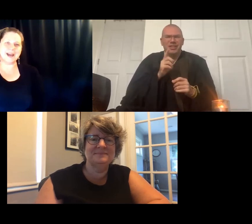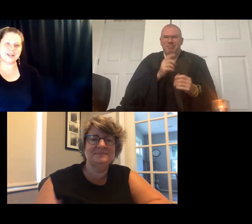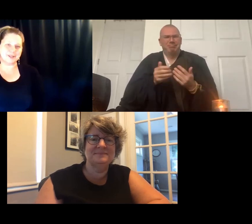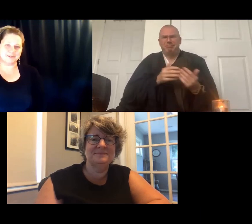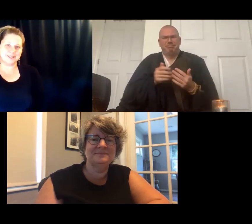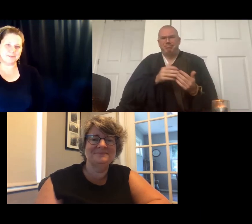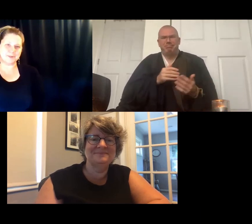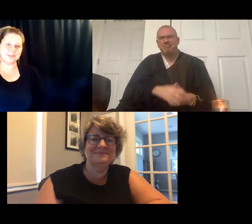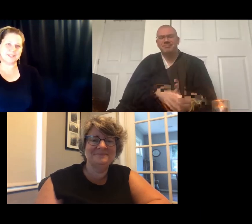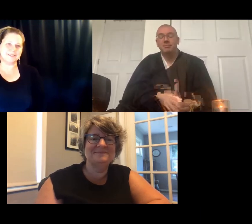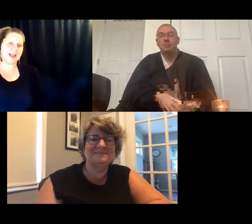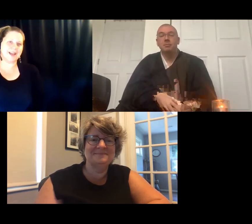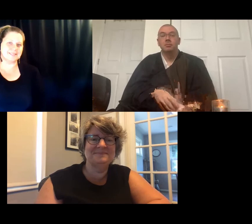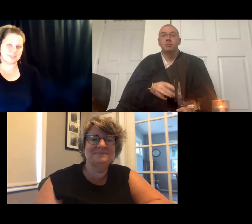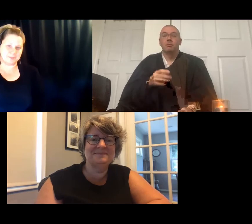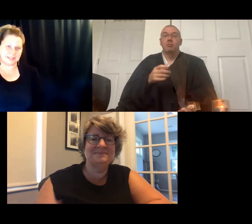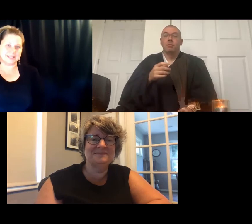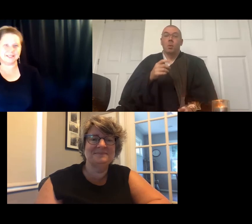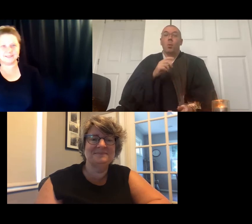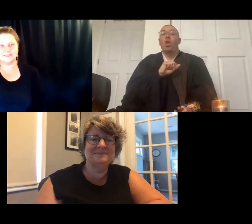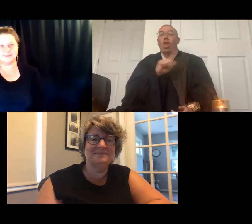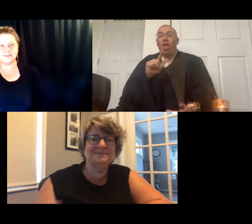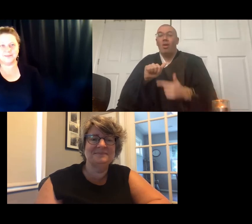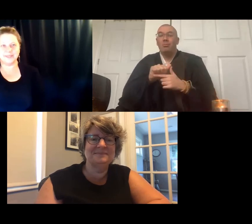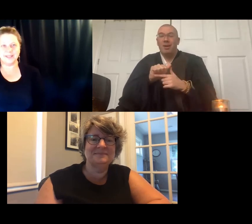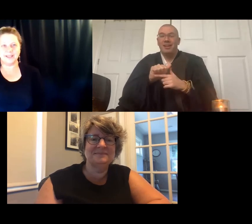doesn't matter if a person has a disability.